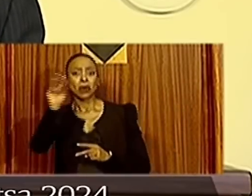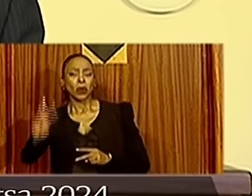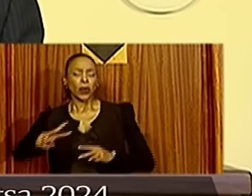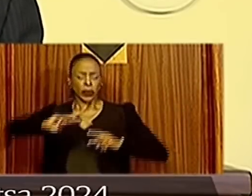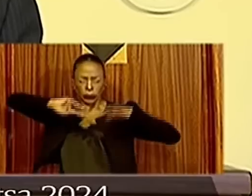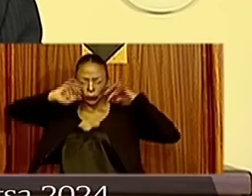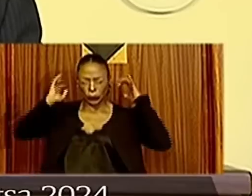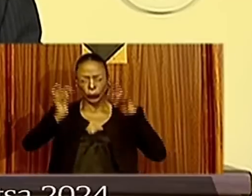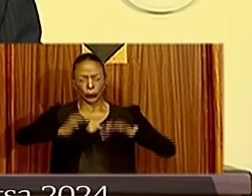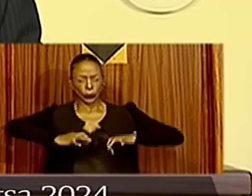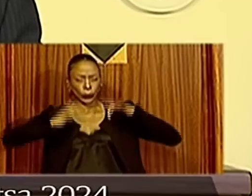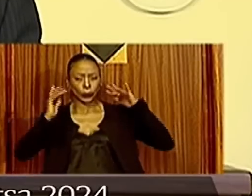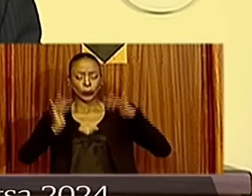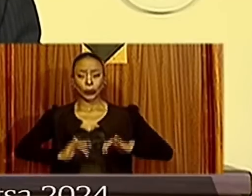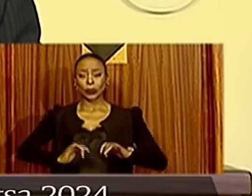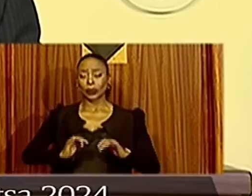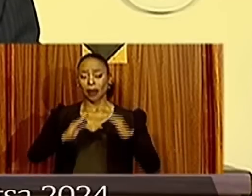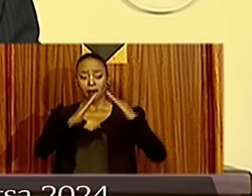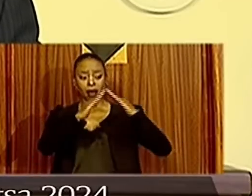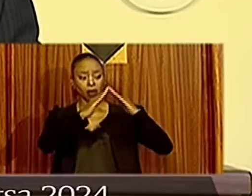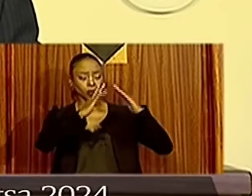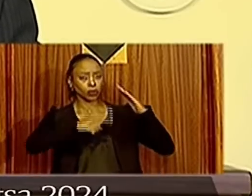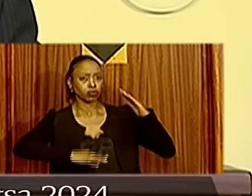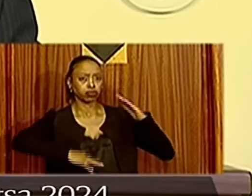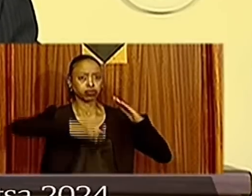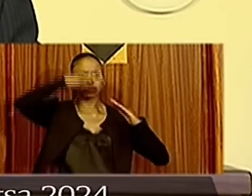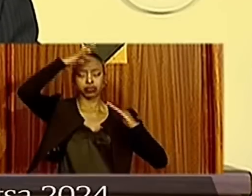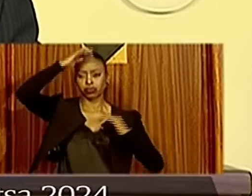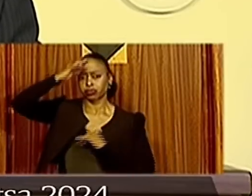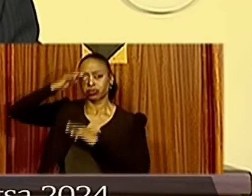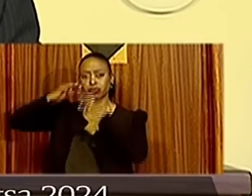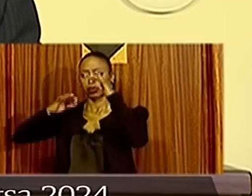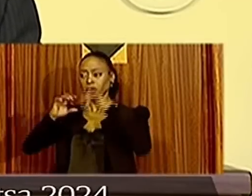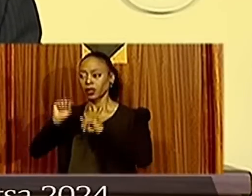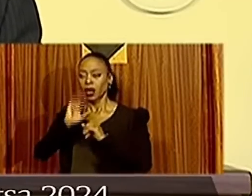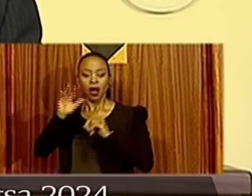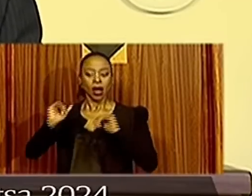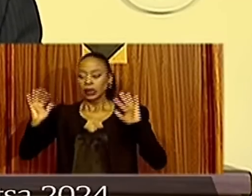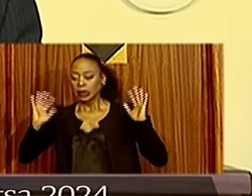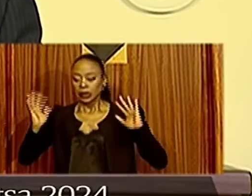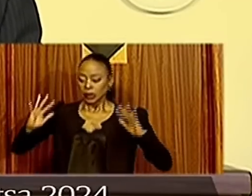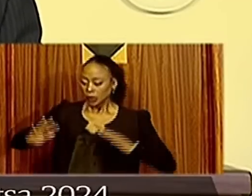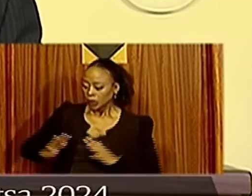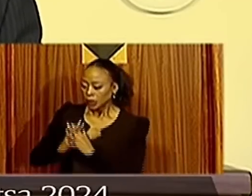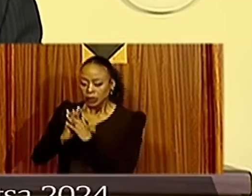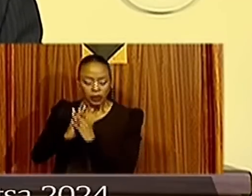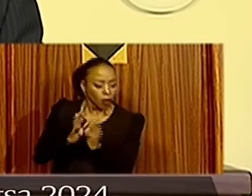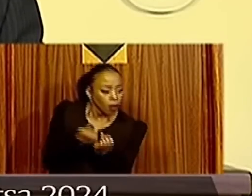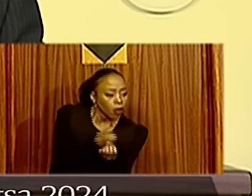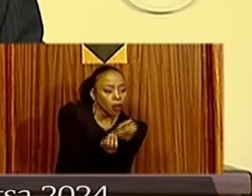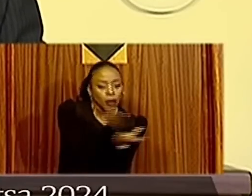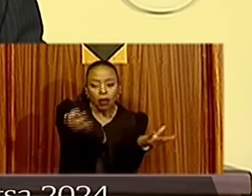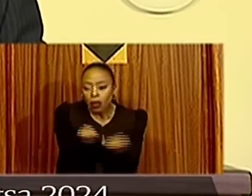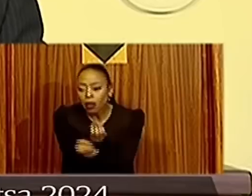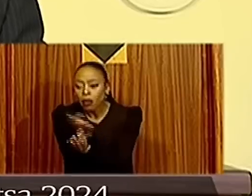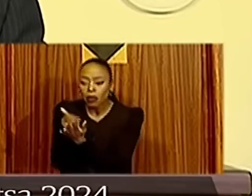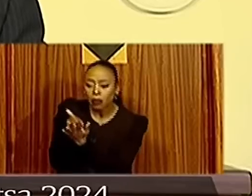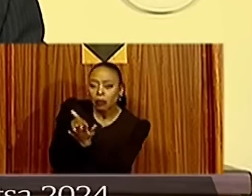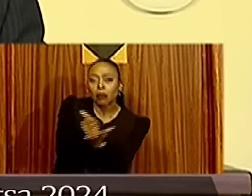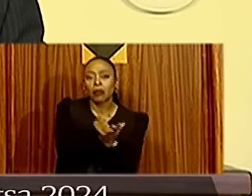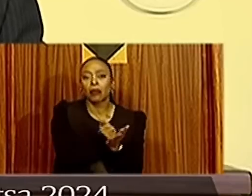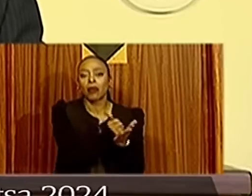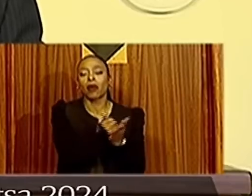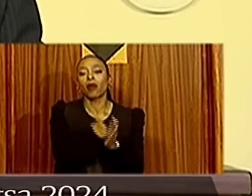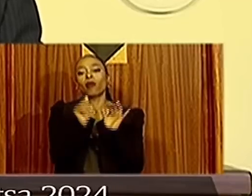Africans came together to provide material assistance to those affected in order to help